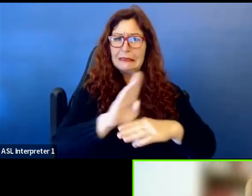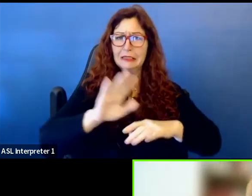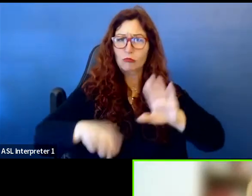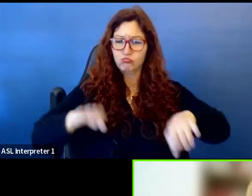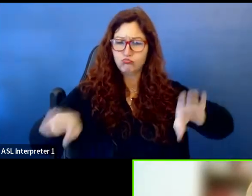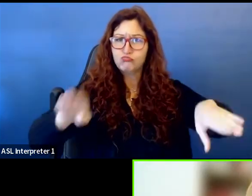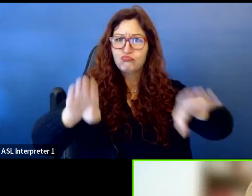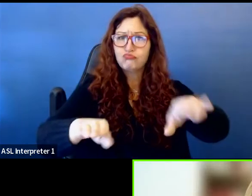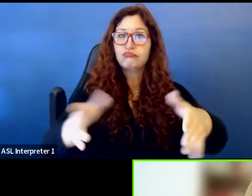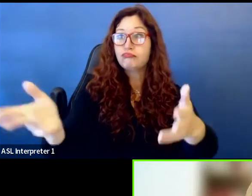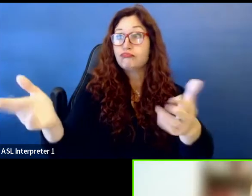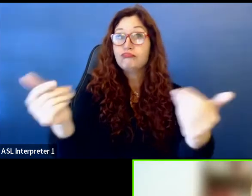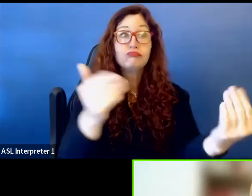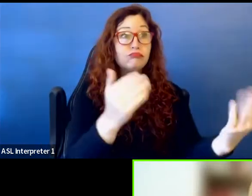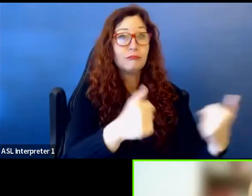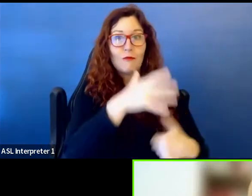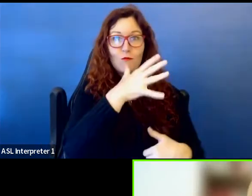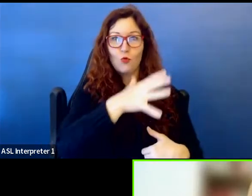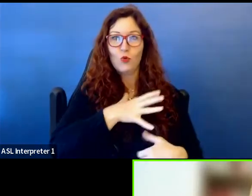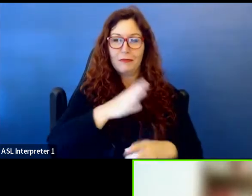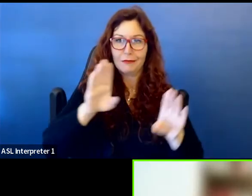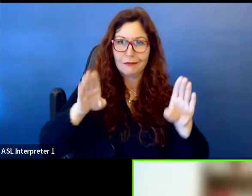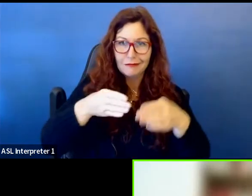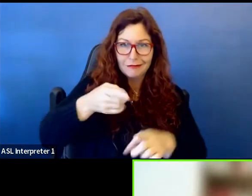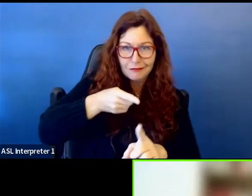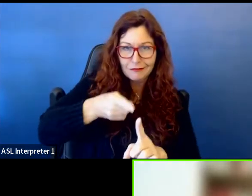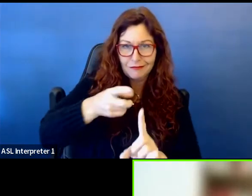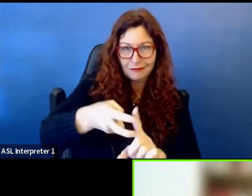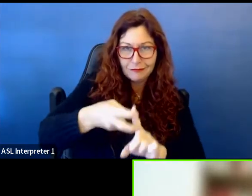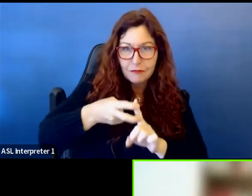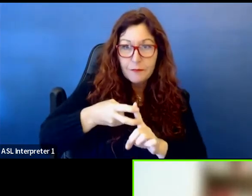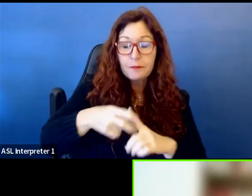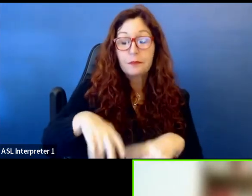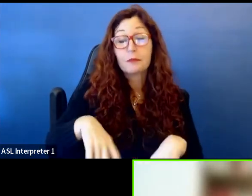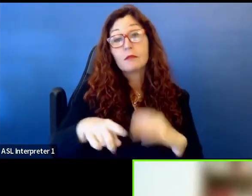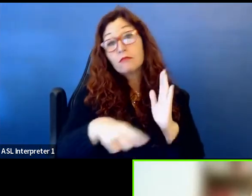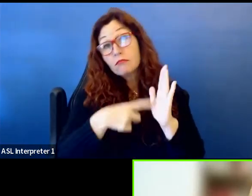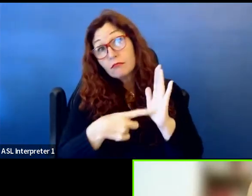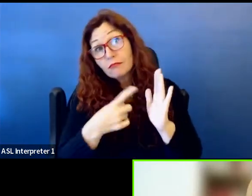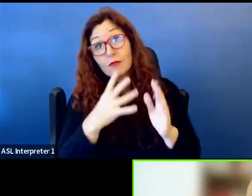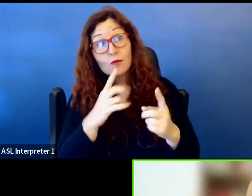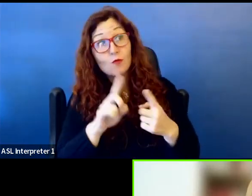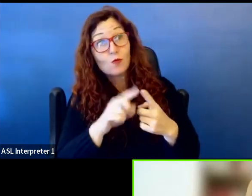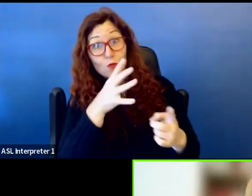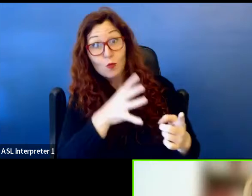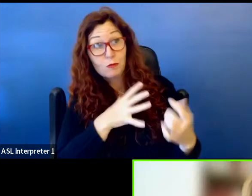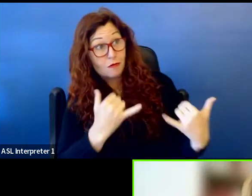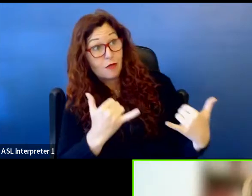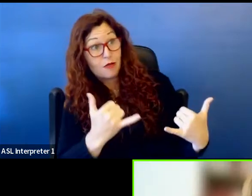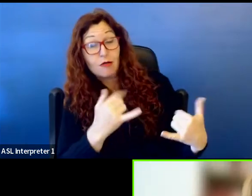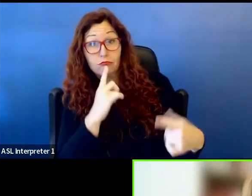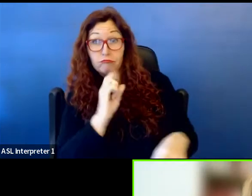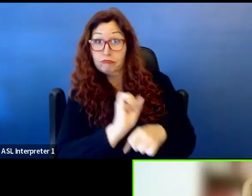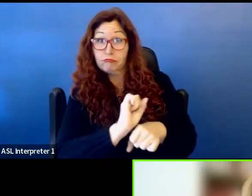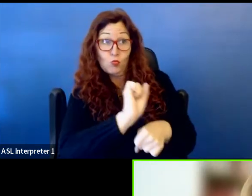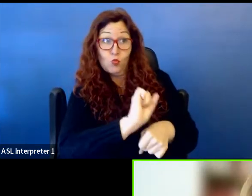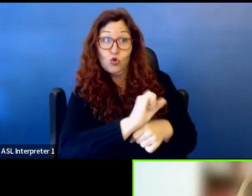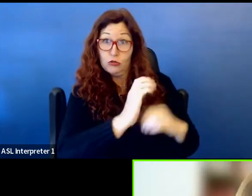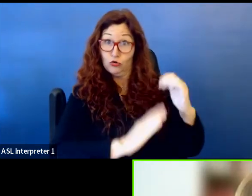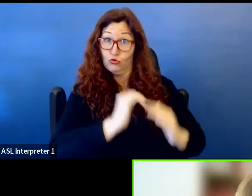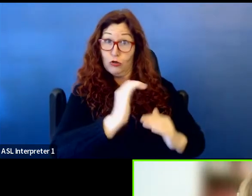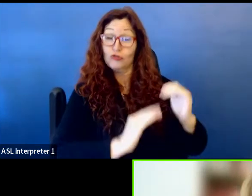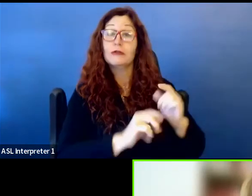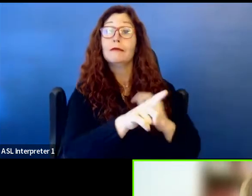of to put the you know we often when we talk to women who now work in construction they say when i was at